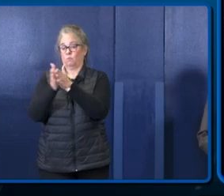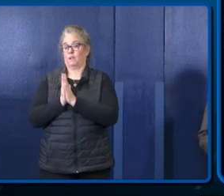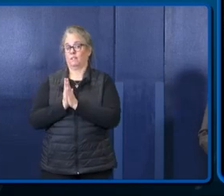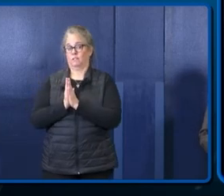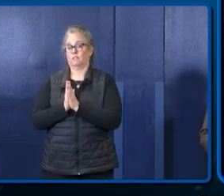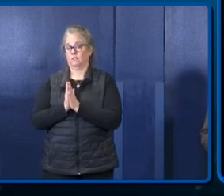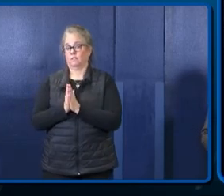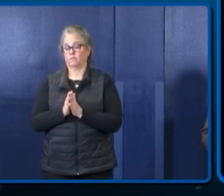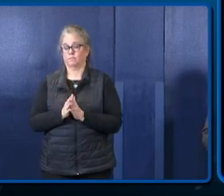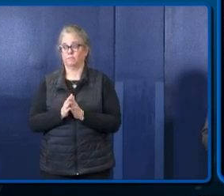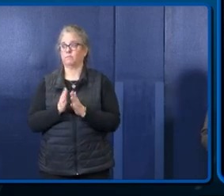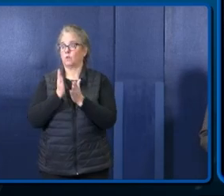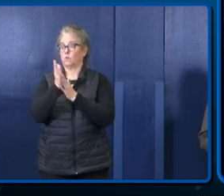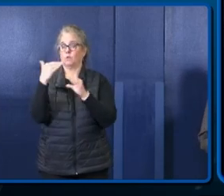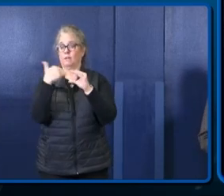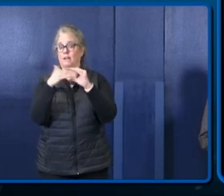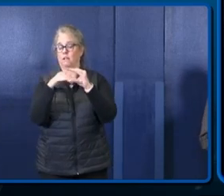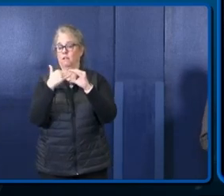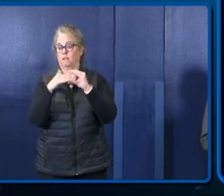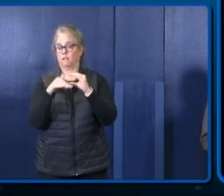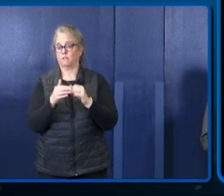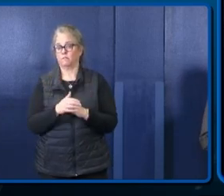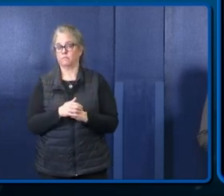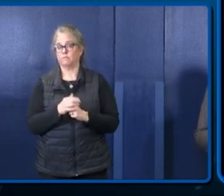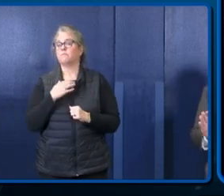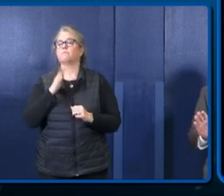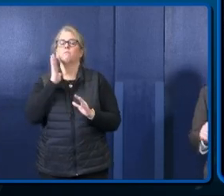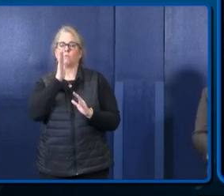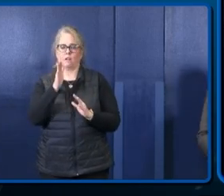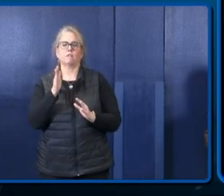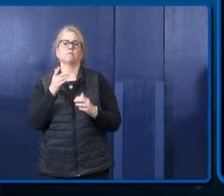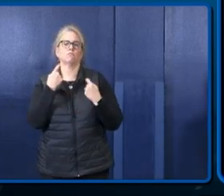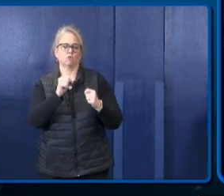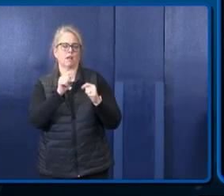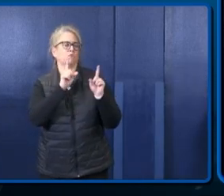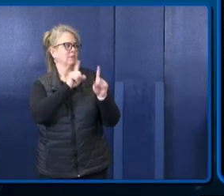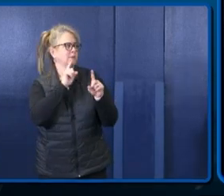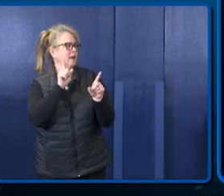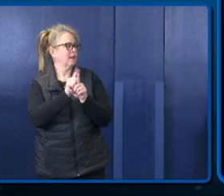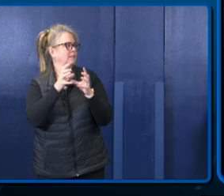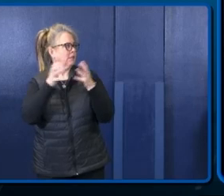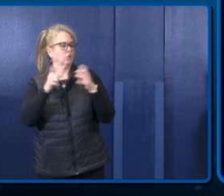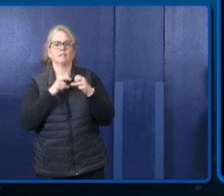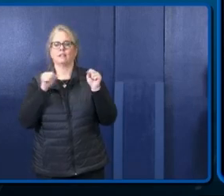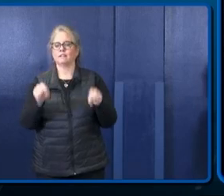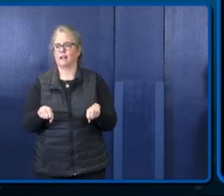and try to be as responsive as we can possibly be. So thank you.